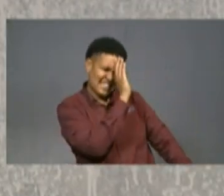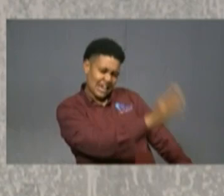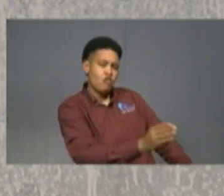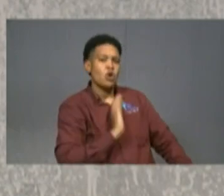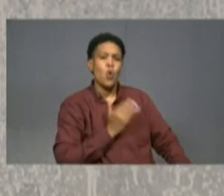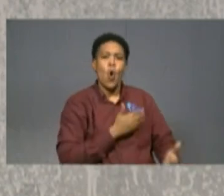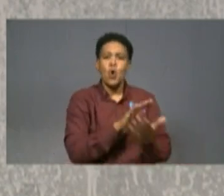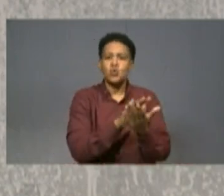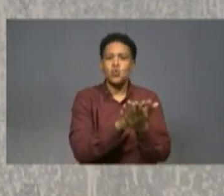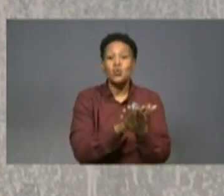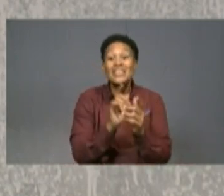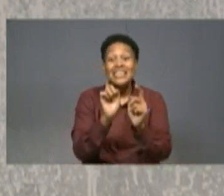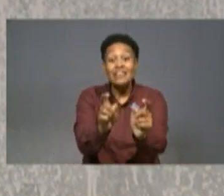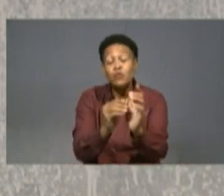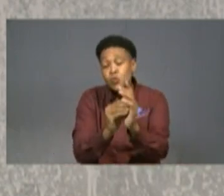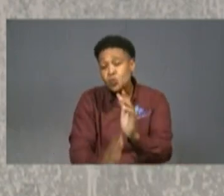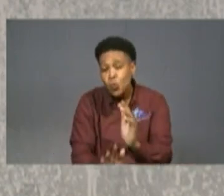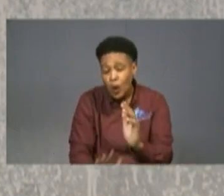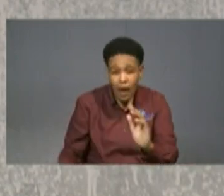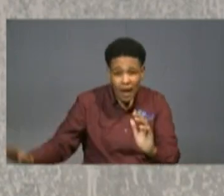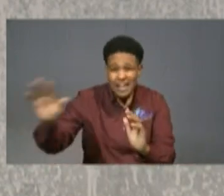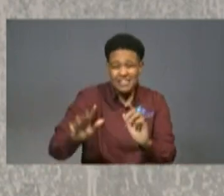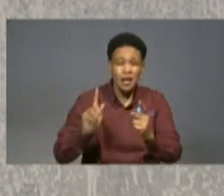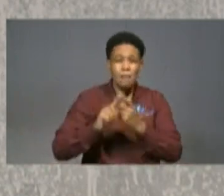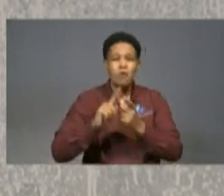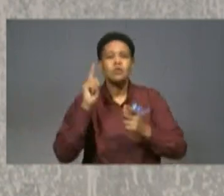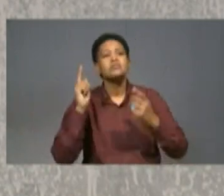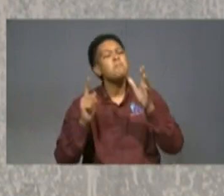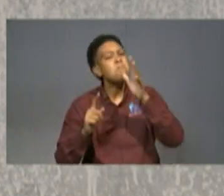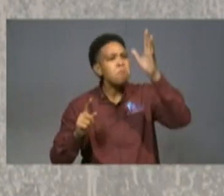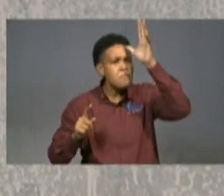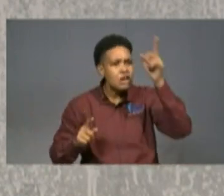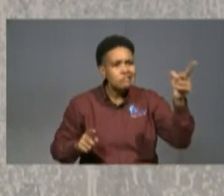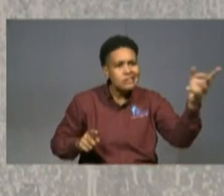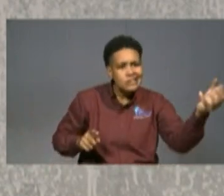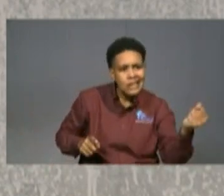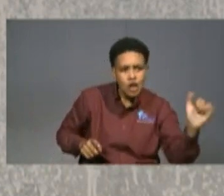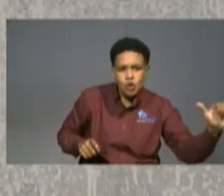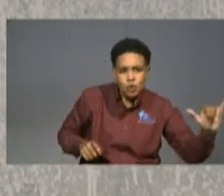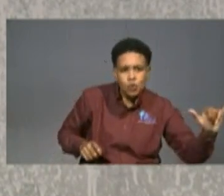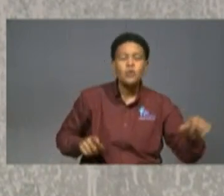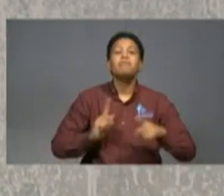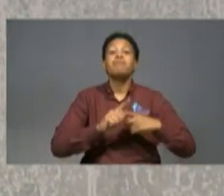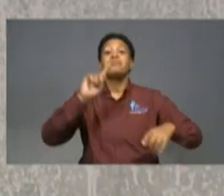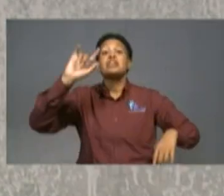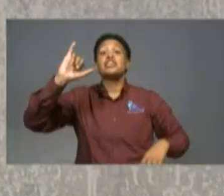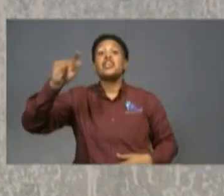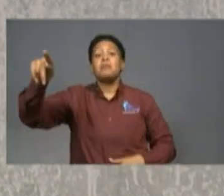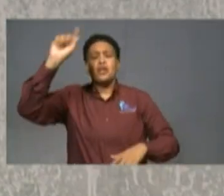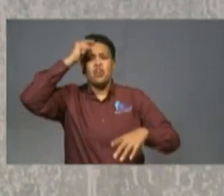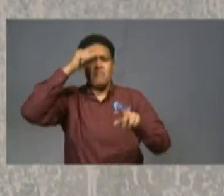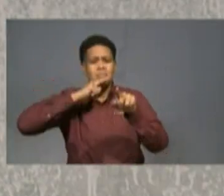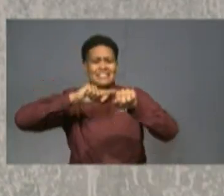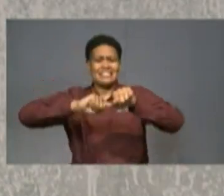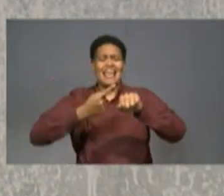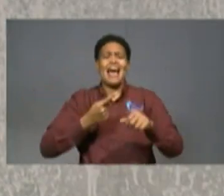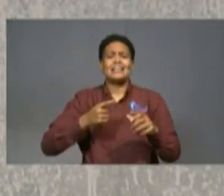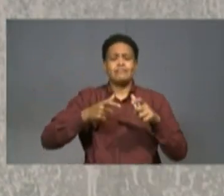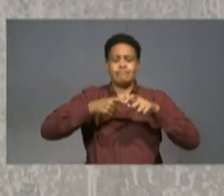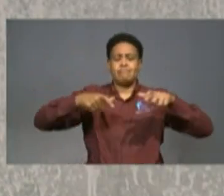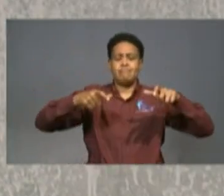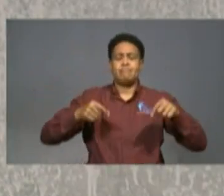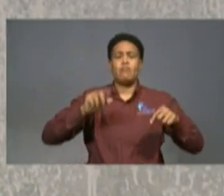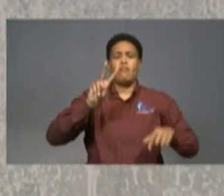schools to our students and outside to our parents. The Jamaica Labour Party government also started a book voucher system where